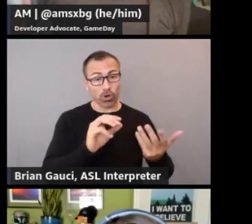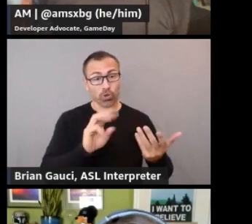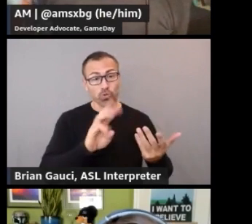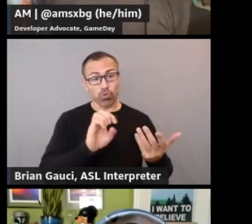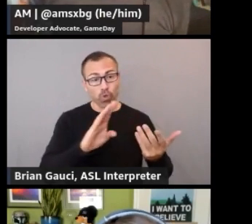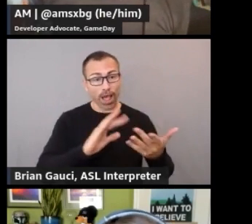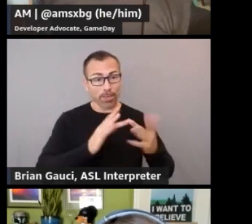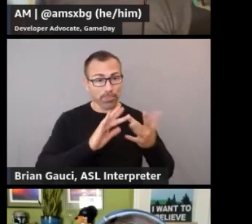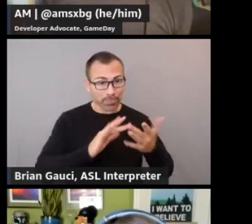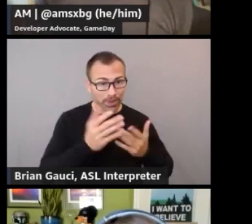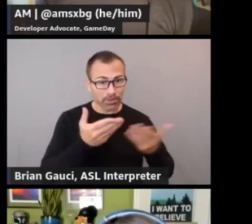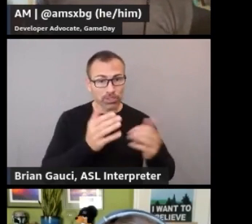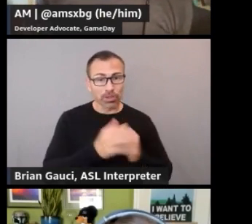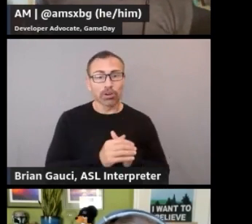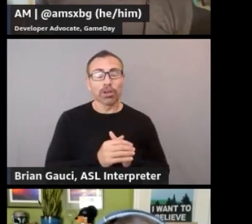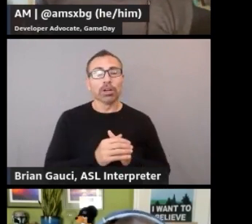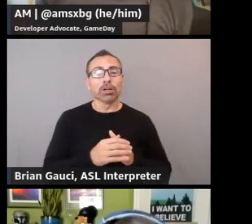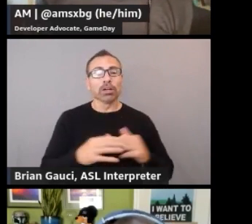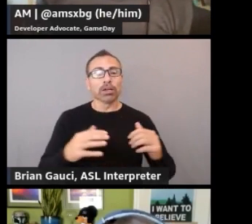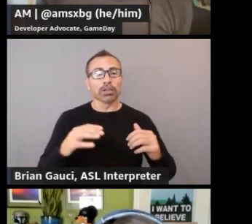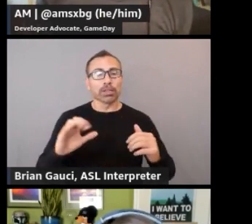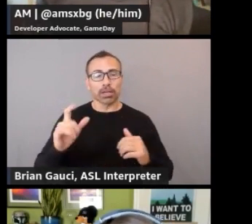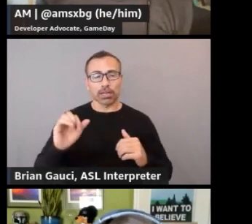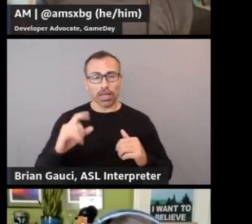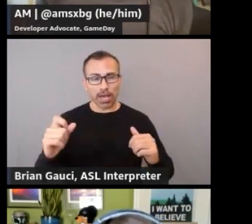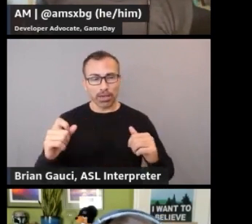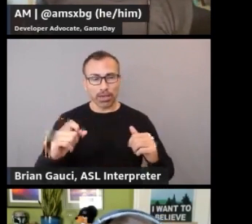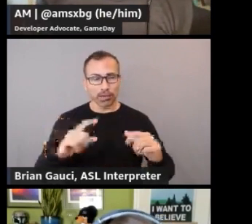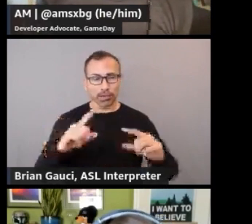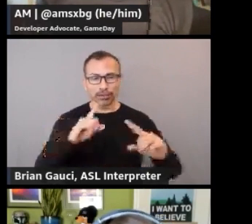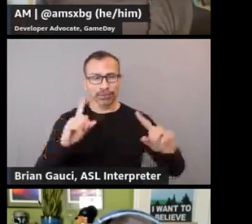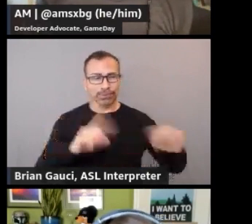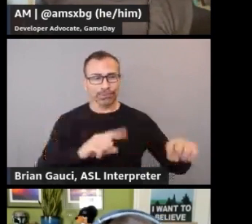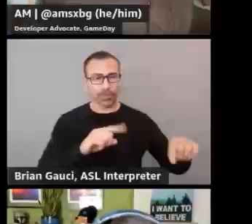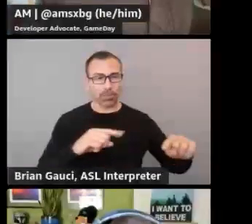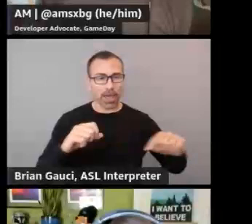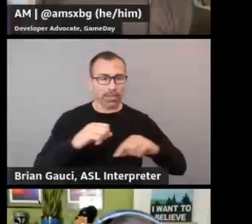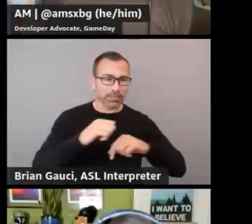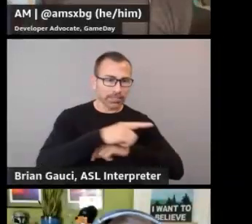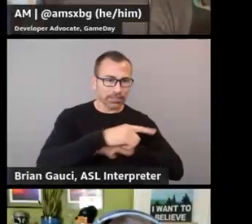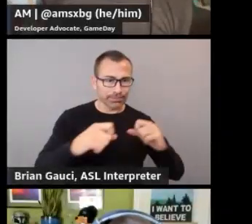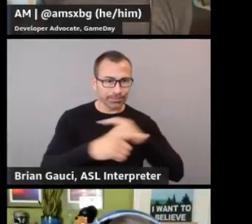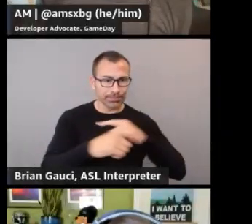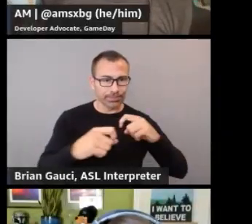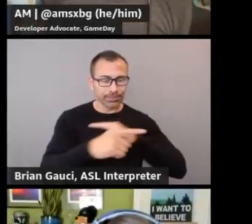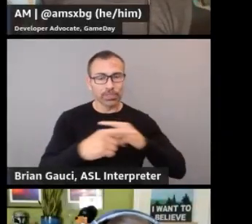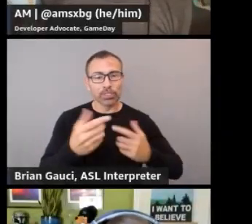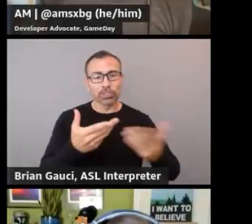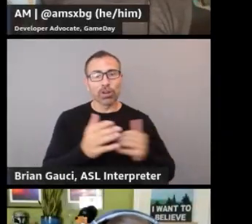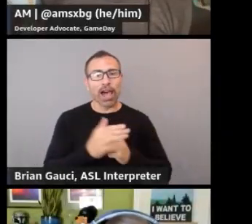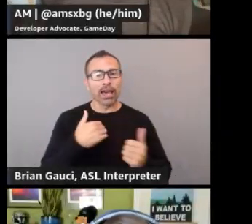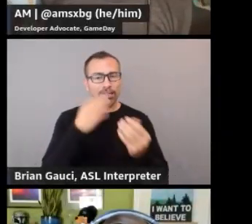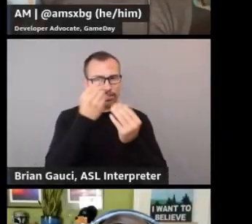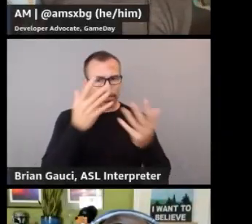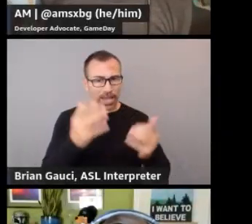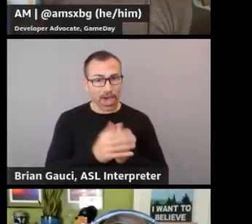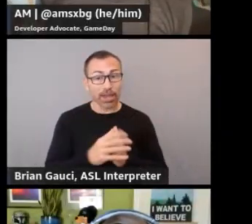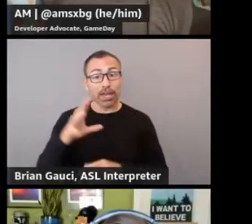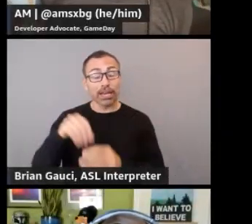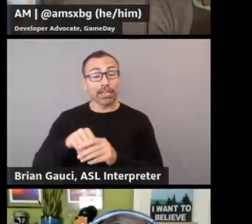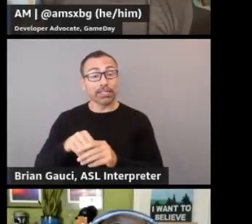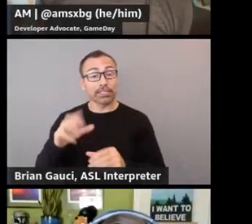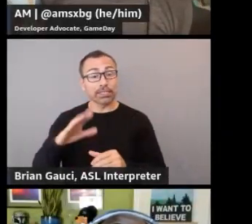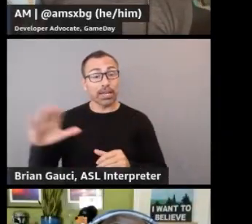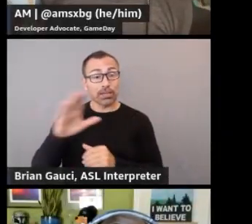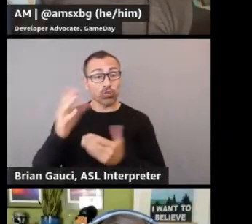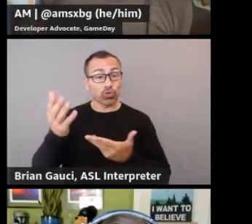going to send HTTP commands to your service. It's got all your data and everything else. And inside of your service logic is mixed in all of